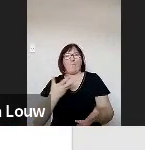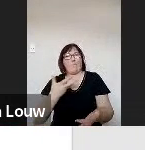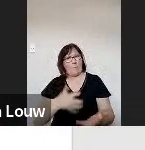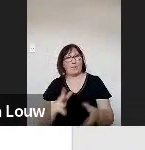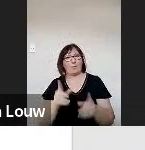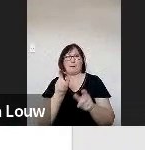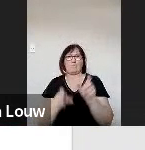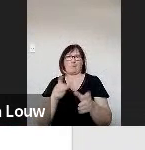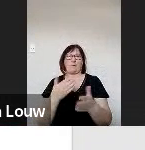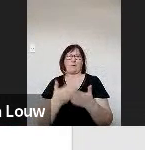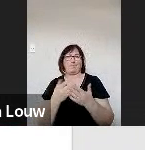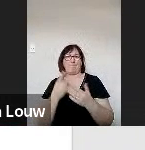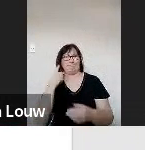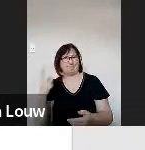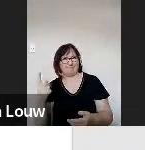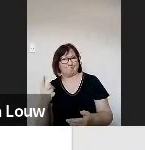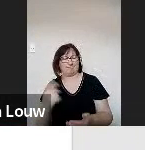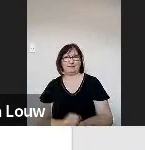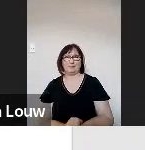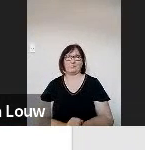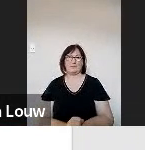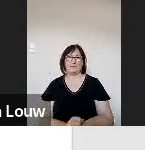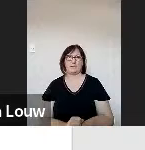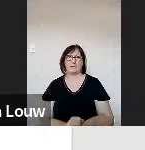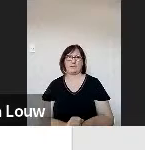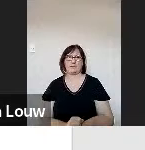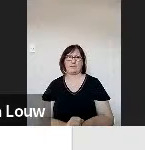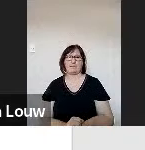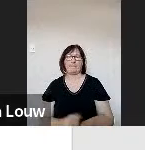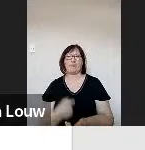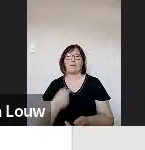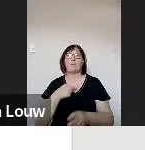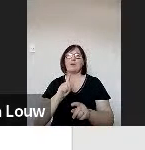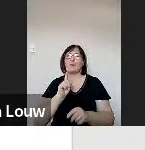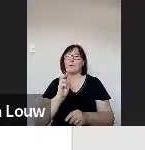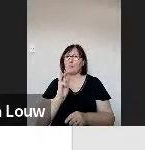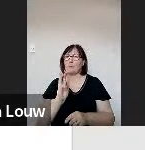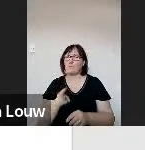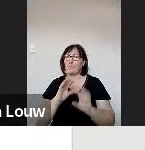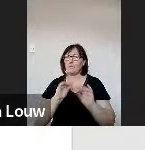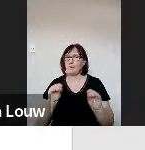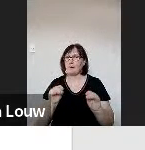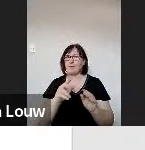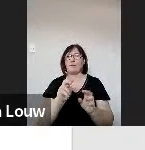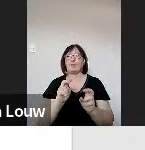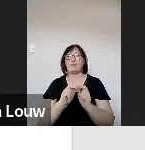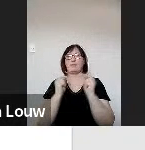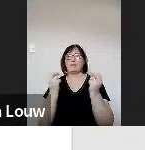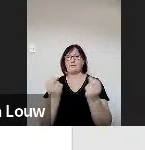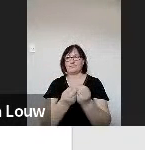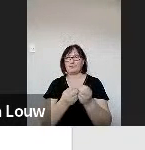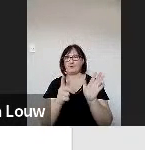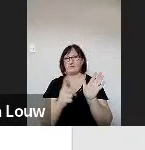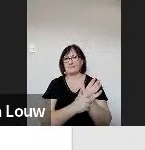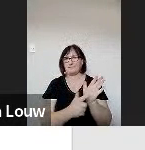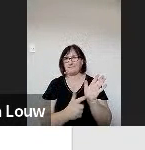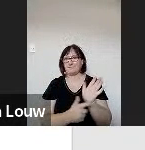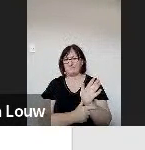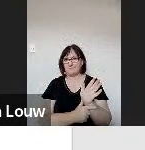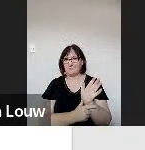The presentation will touch on national legislation and